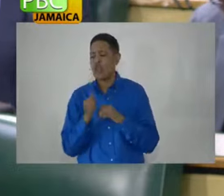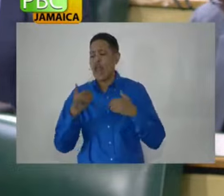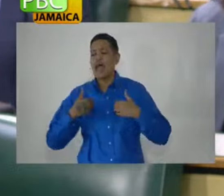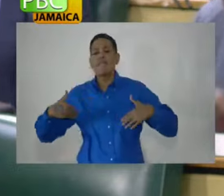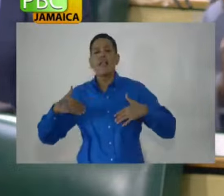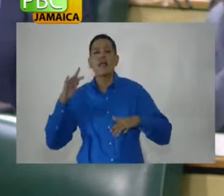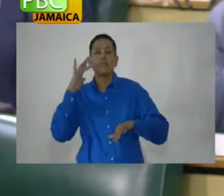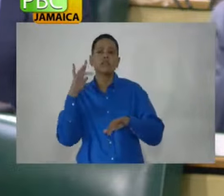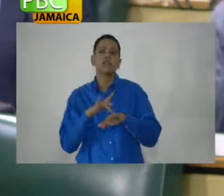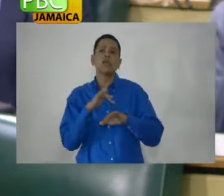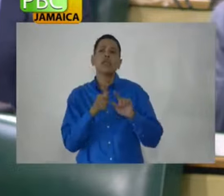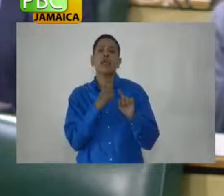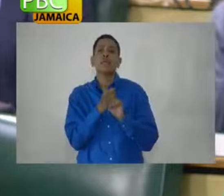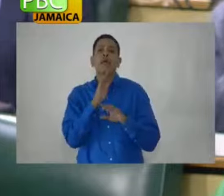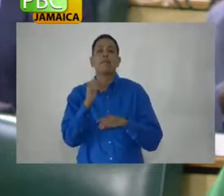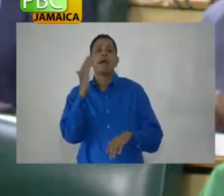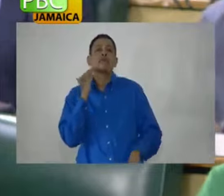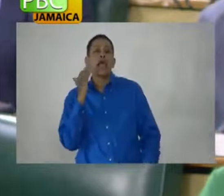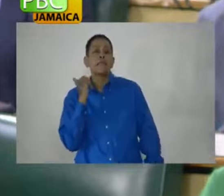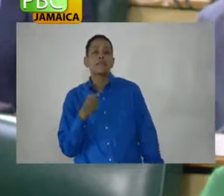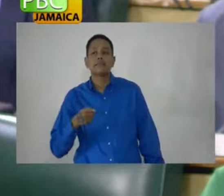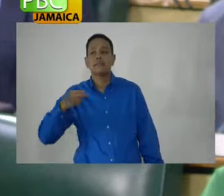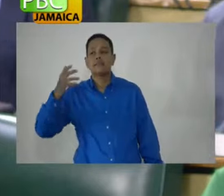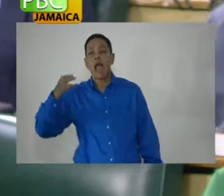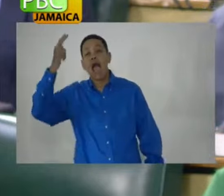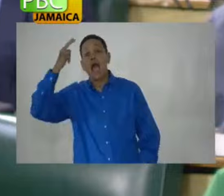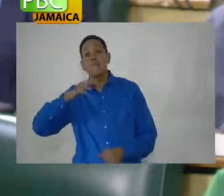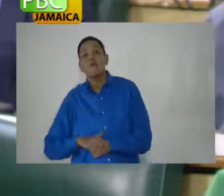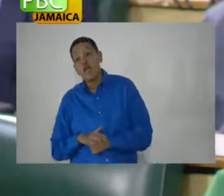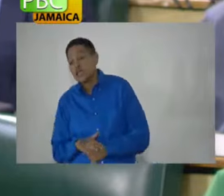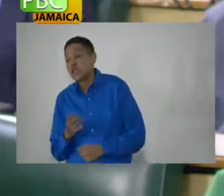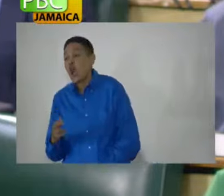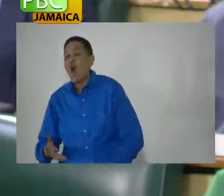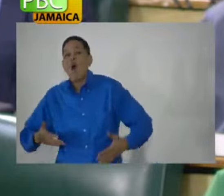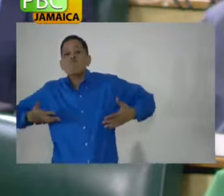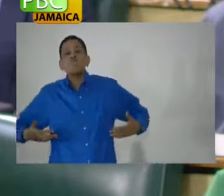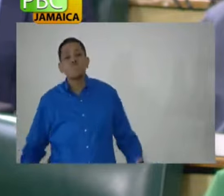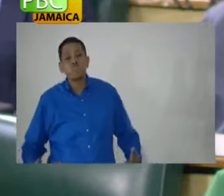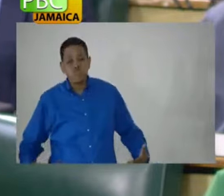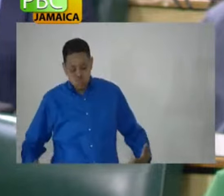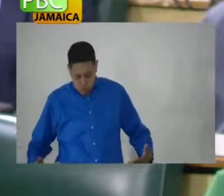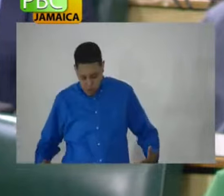been touched by diabetes, hypertension, or obesity.